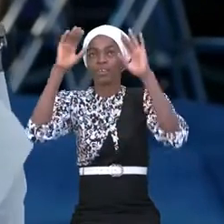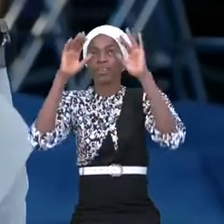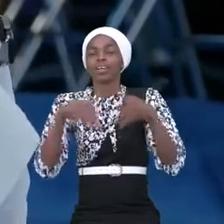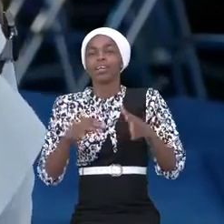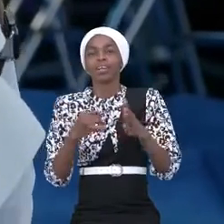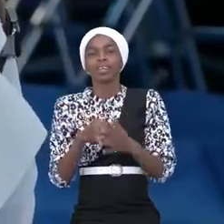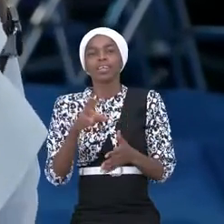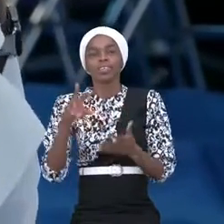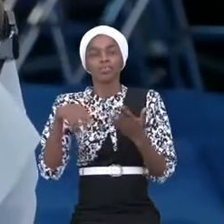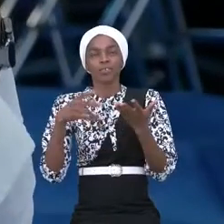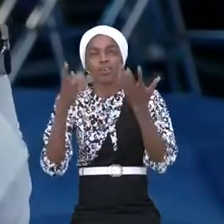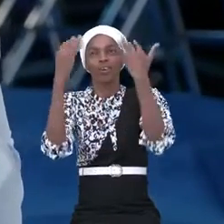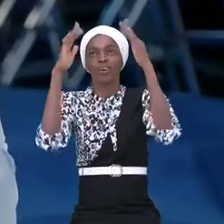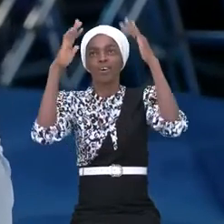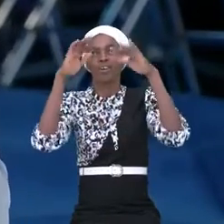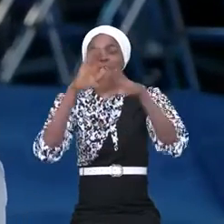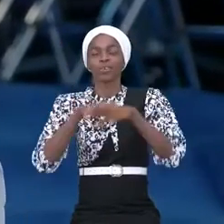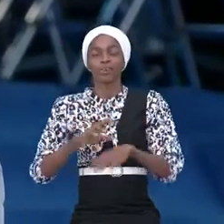Let it fall on us.